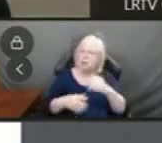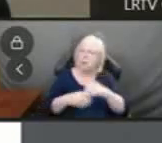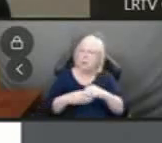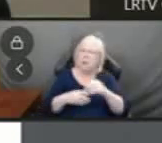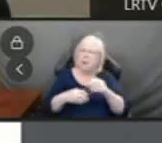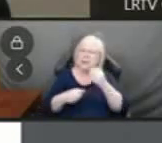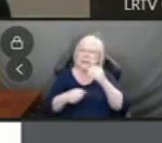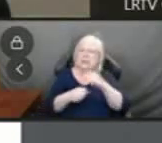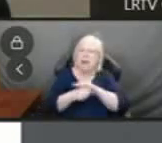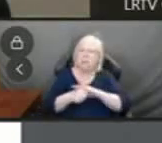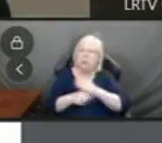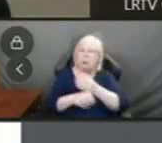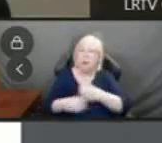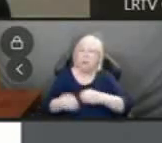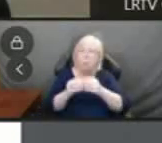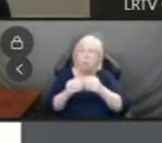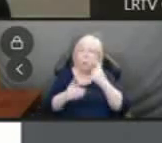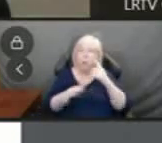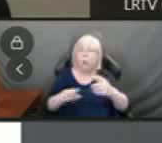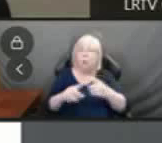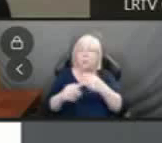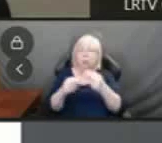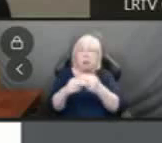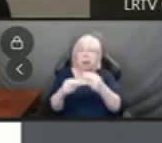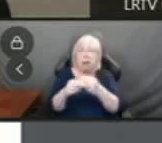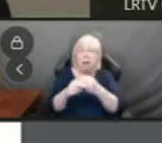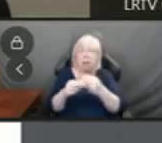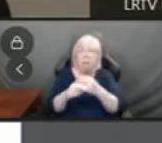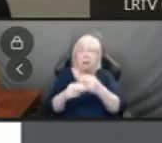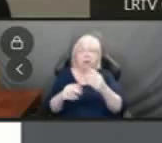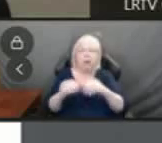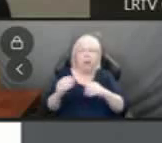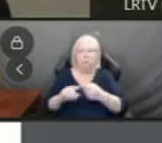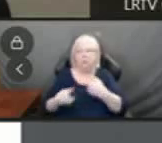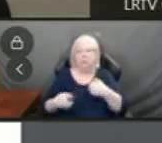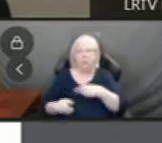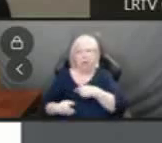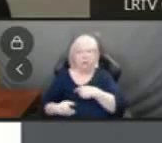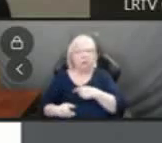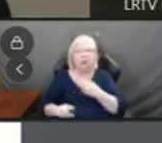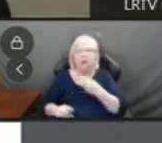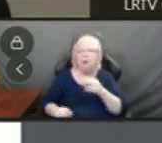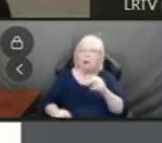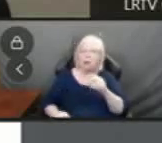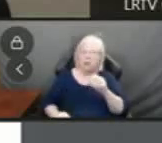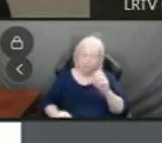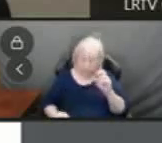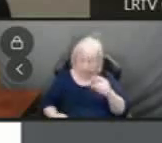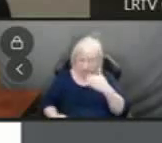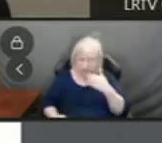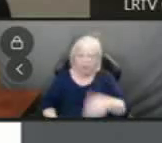from the freeway than they would from us. All right, thank you.